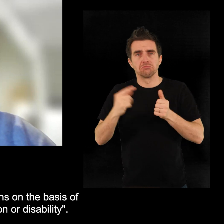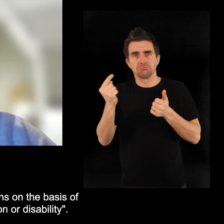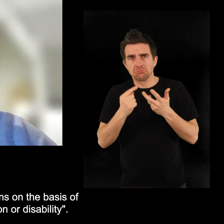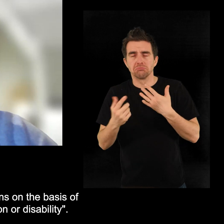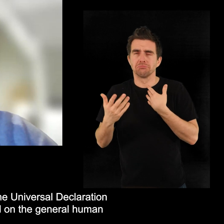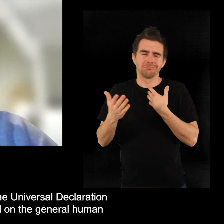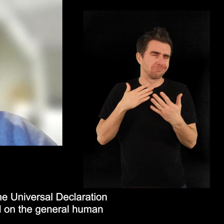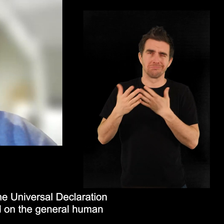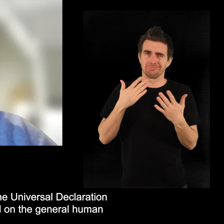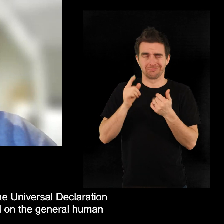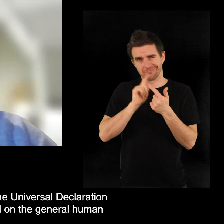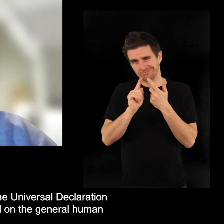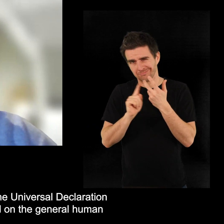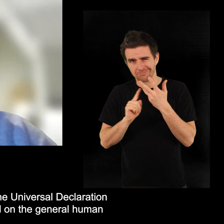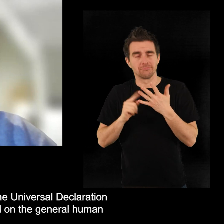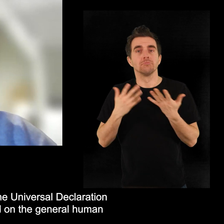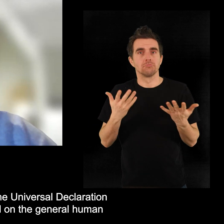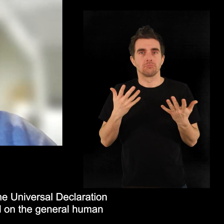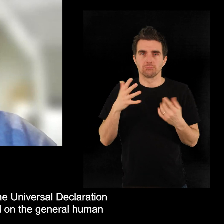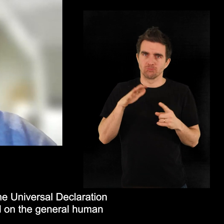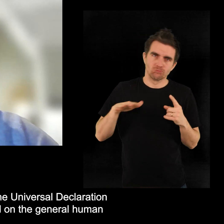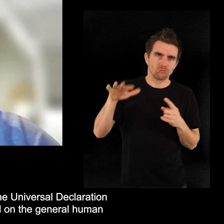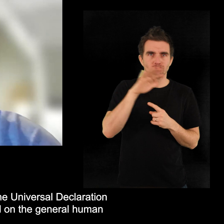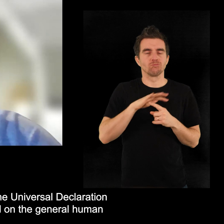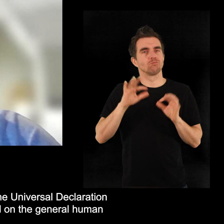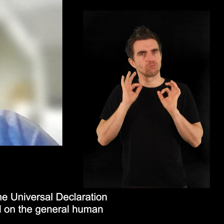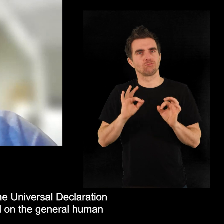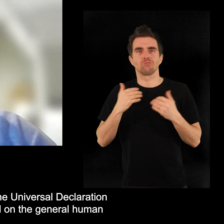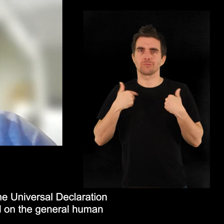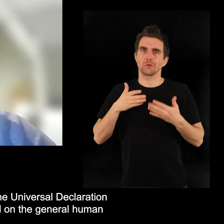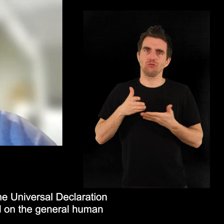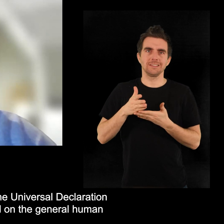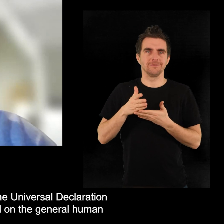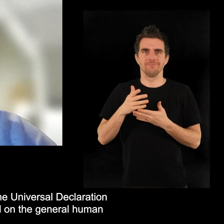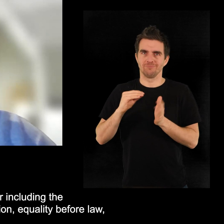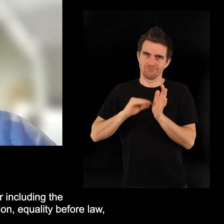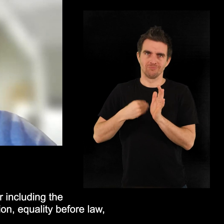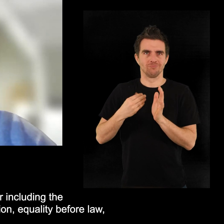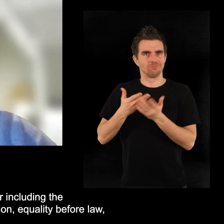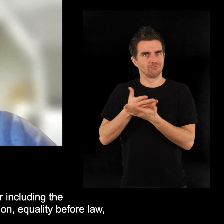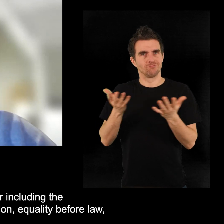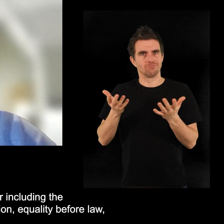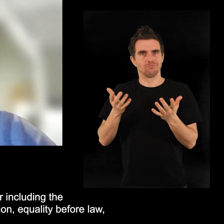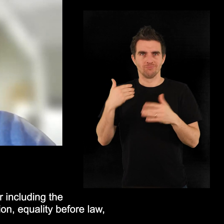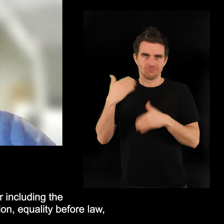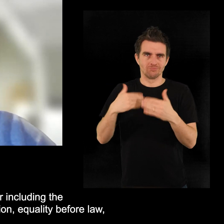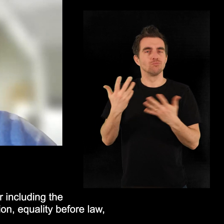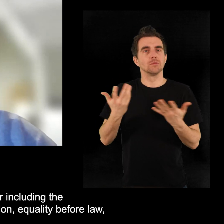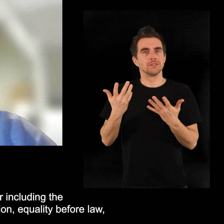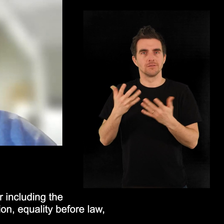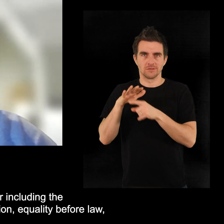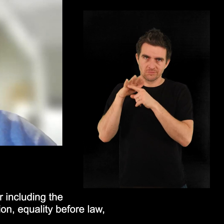disability. The General Assembly in the Universal Declaration of Human Rights elaborated on the general human rights provisions of the